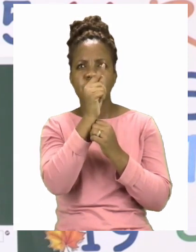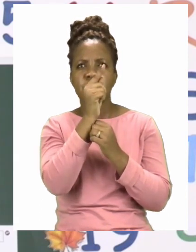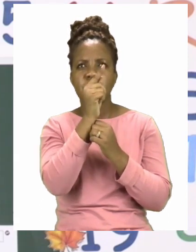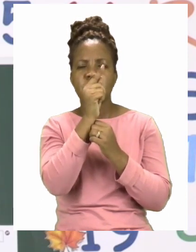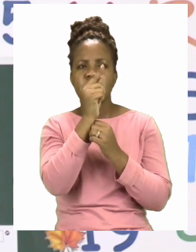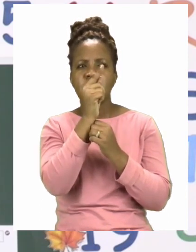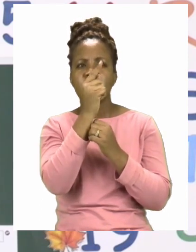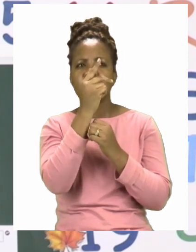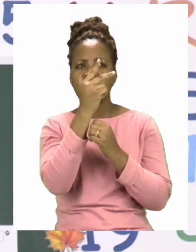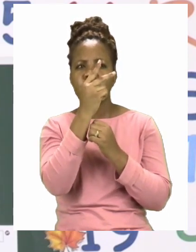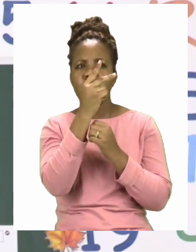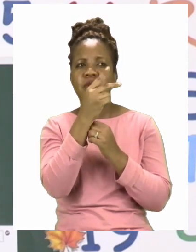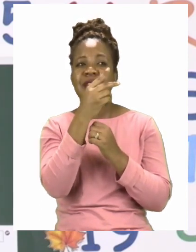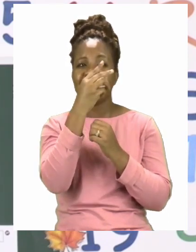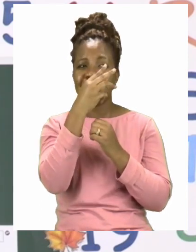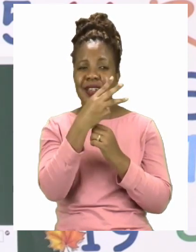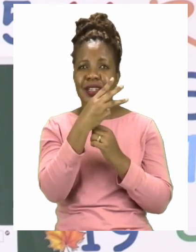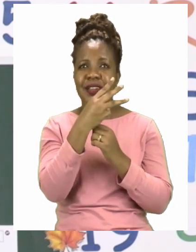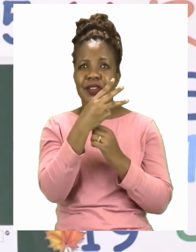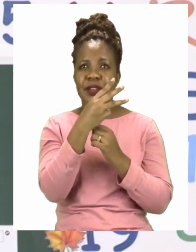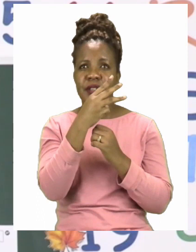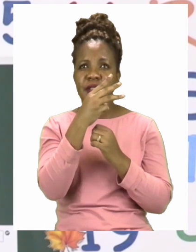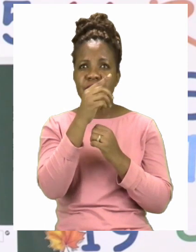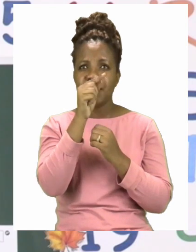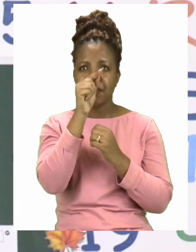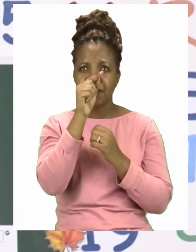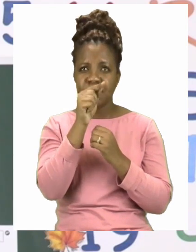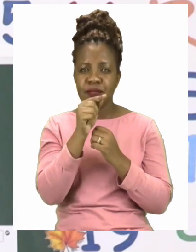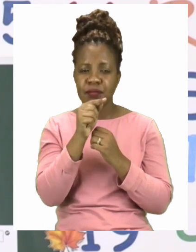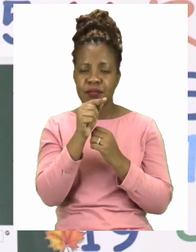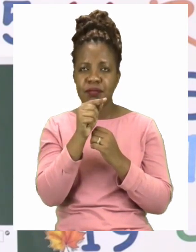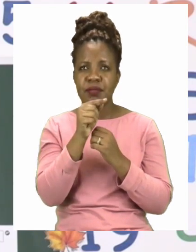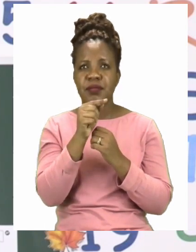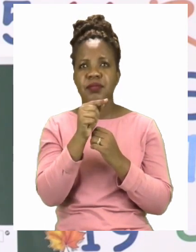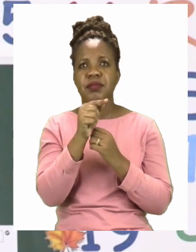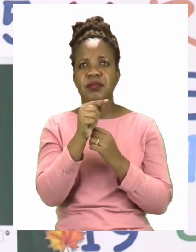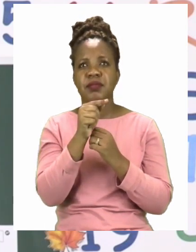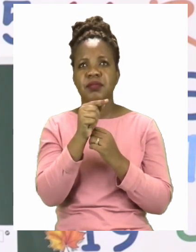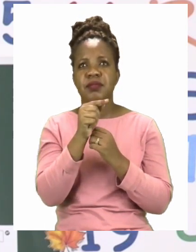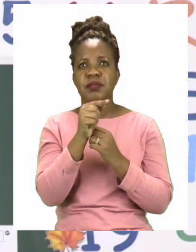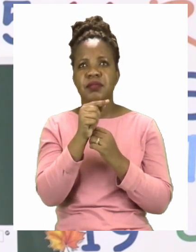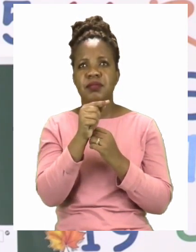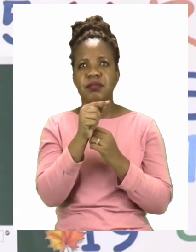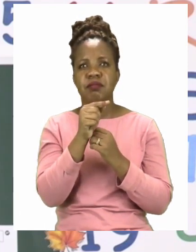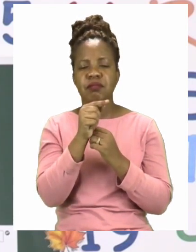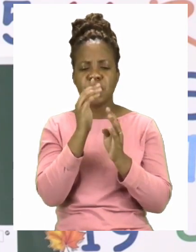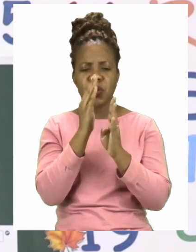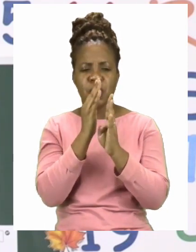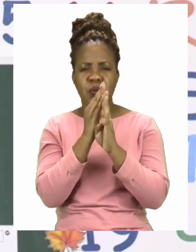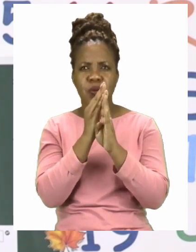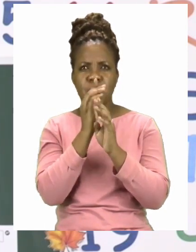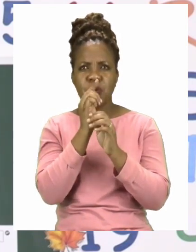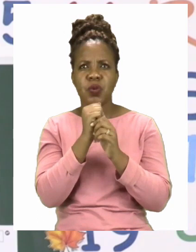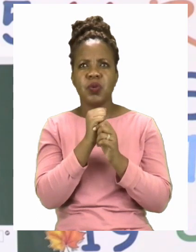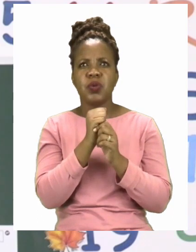And then we move to number 3, which is down at the bottom. Please make sure that if you're going to use